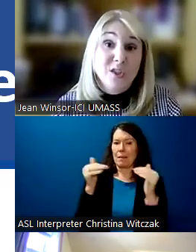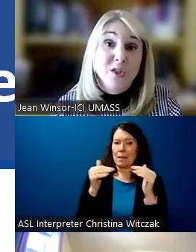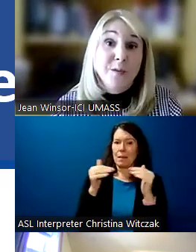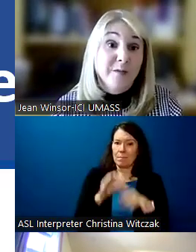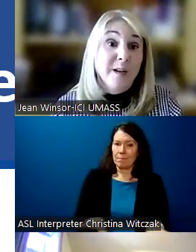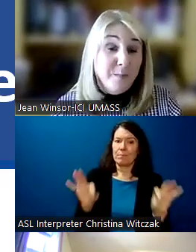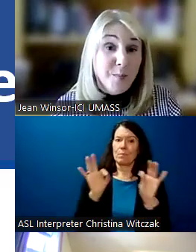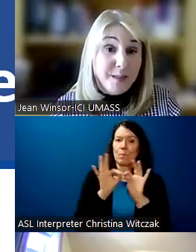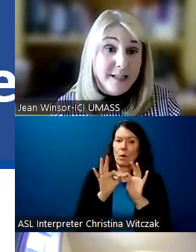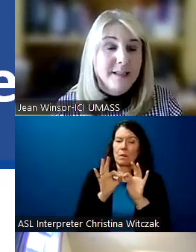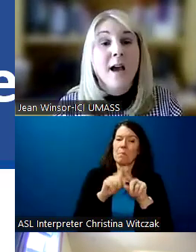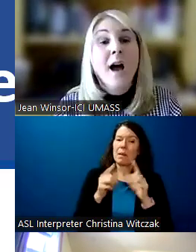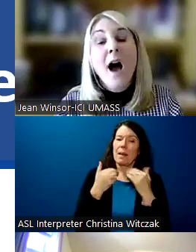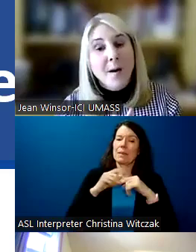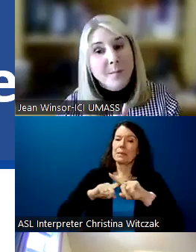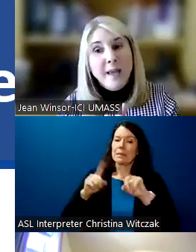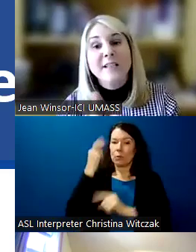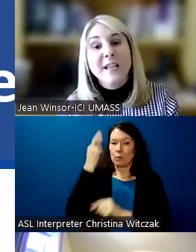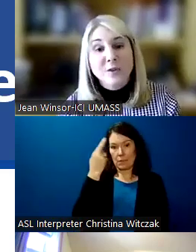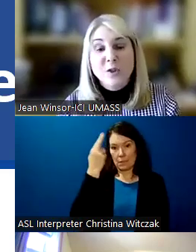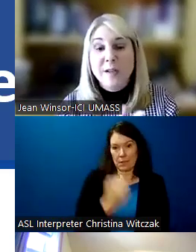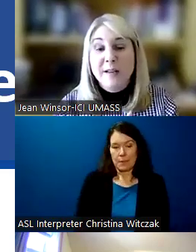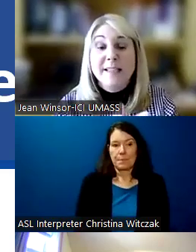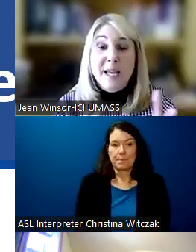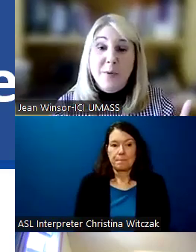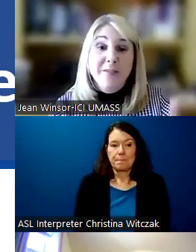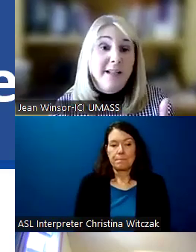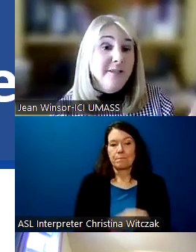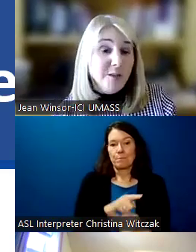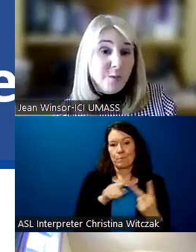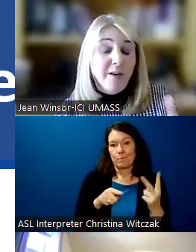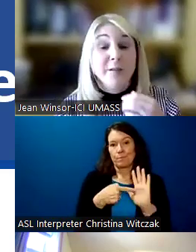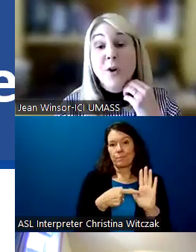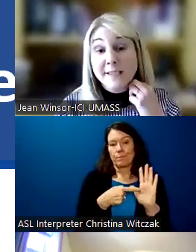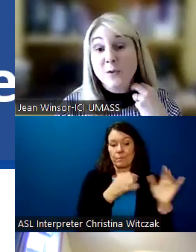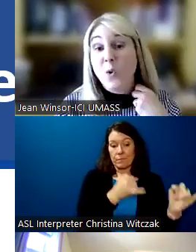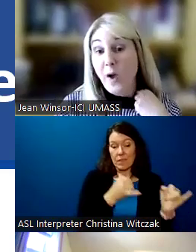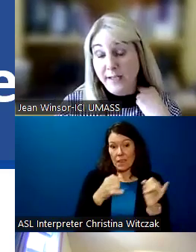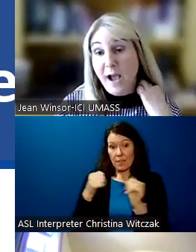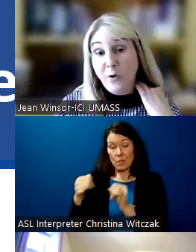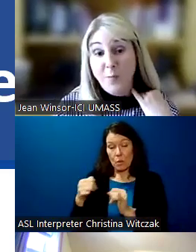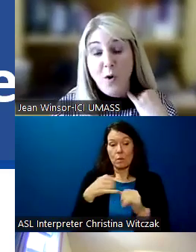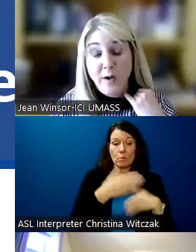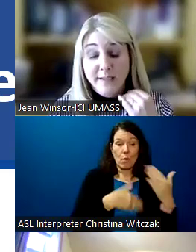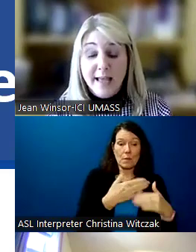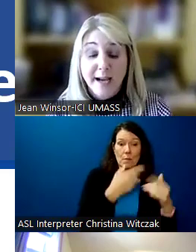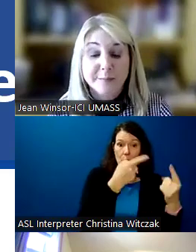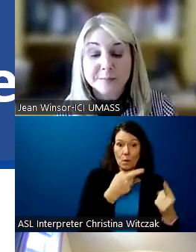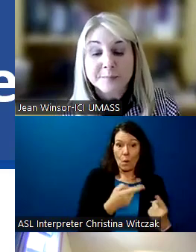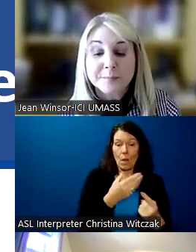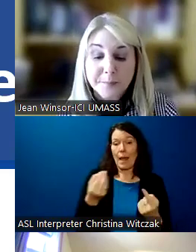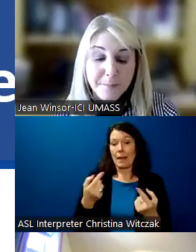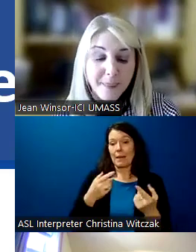They just serve different purposes. And these are two examples of an individual or of a process goal and an outcome goal on the